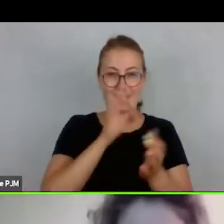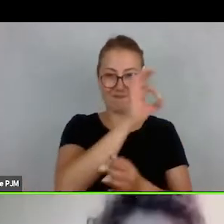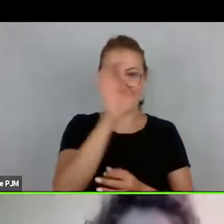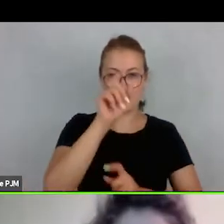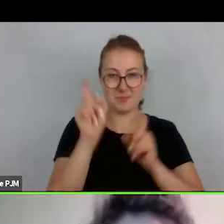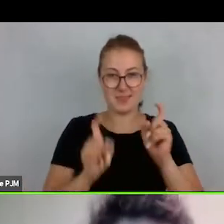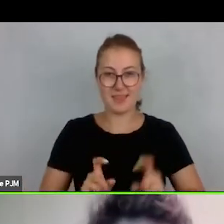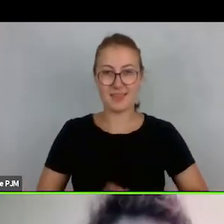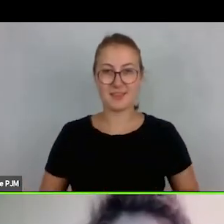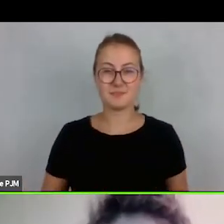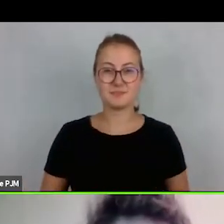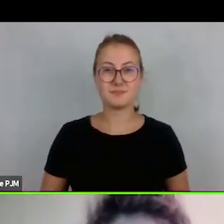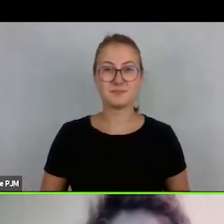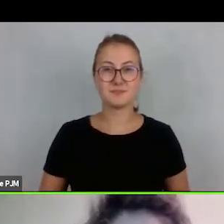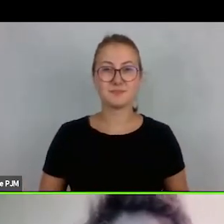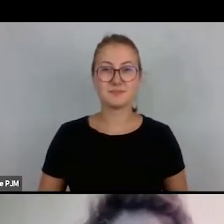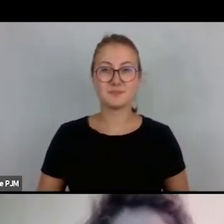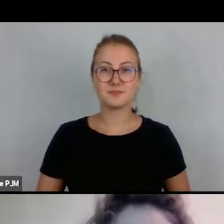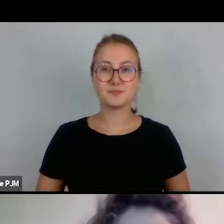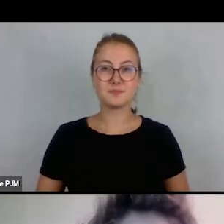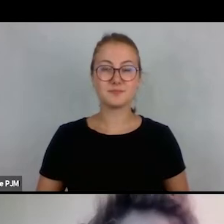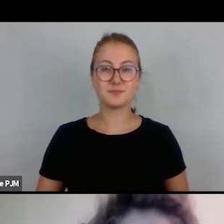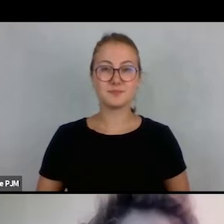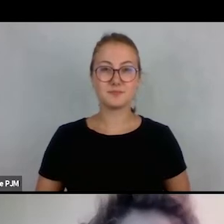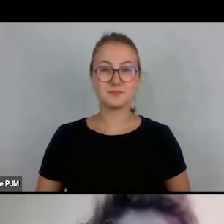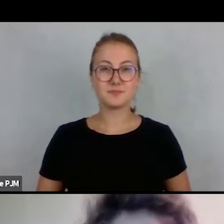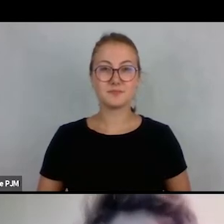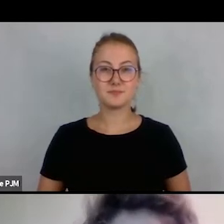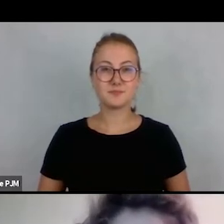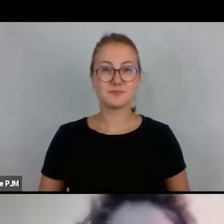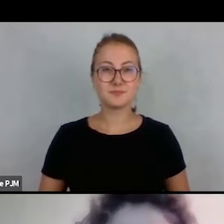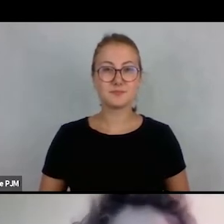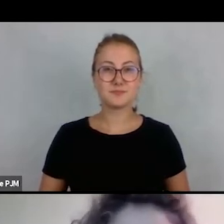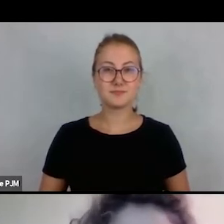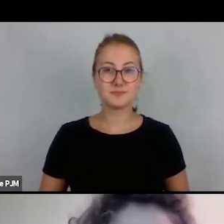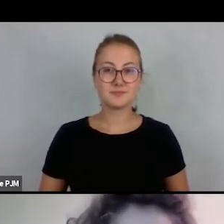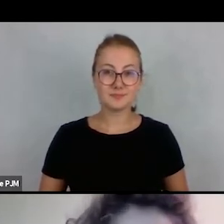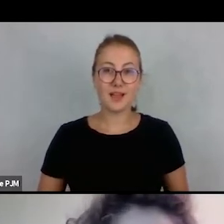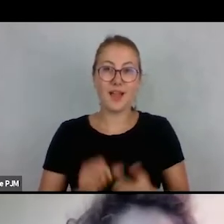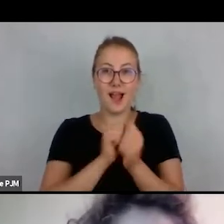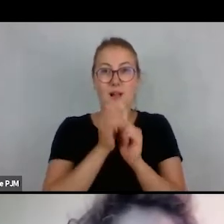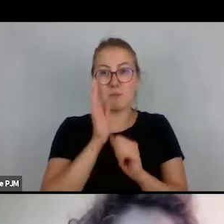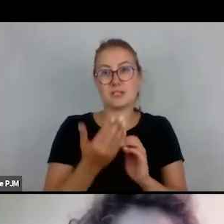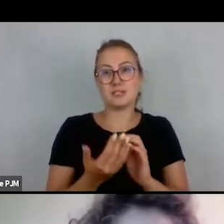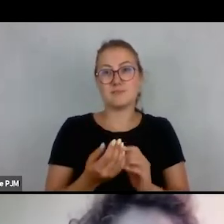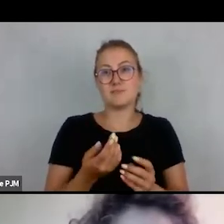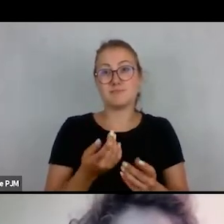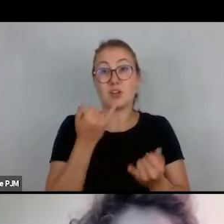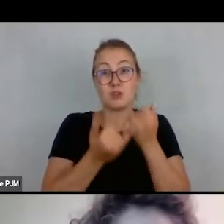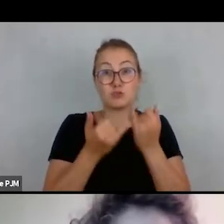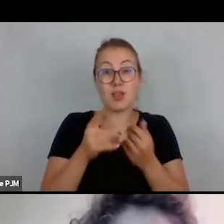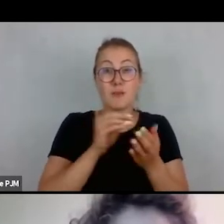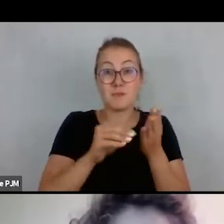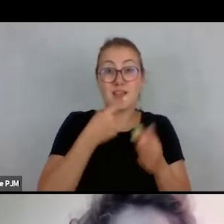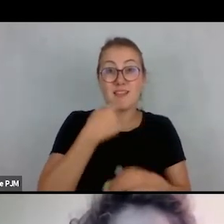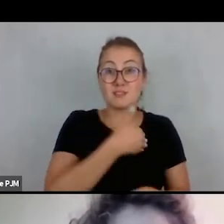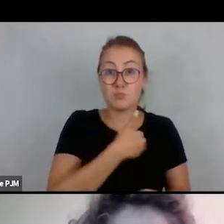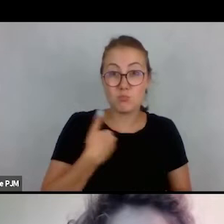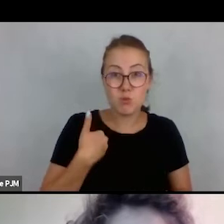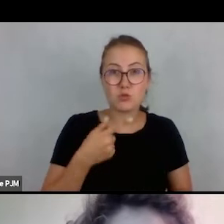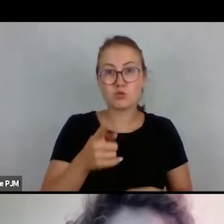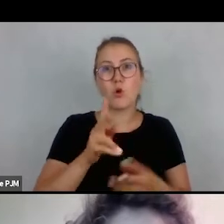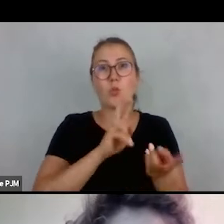the translators could let me know what that is. Yeah, great. Yep. So I'm going to put up a PowerPoint